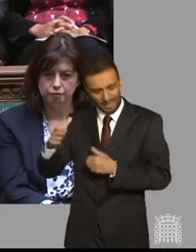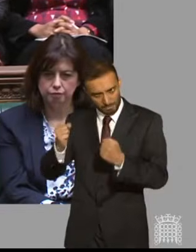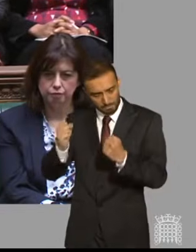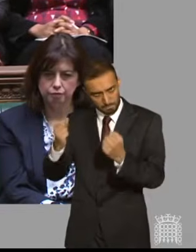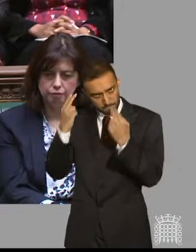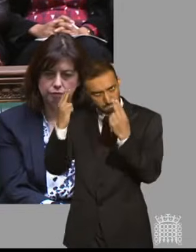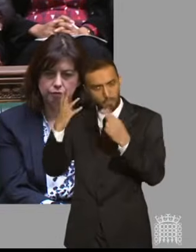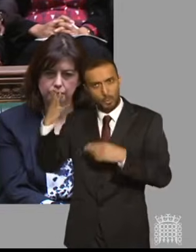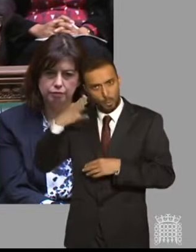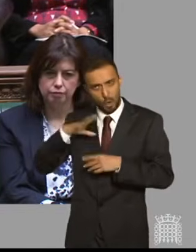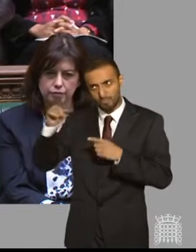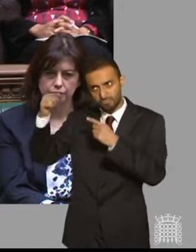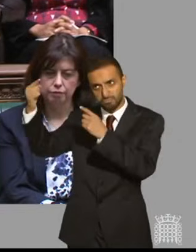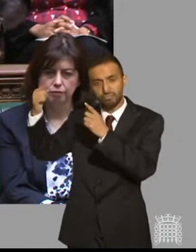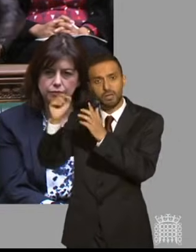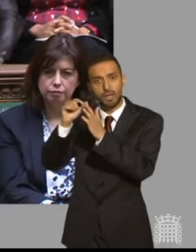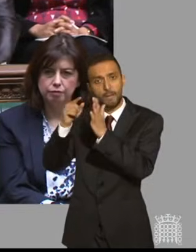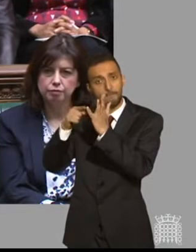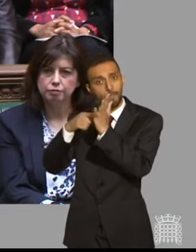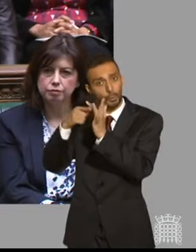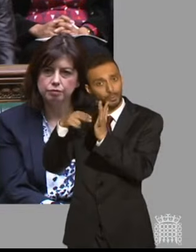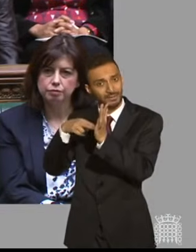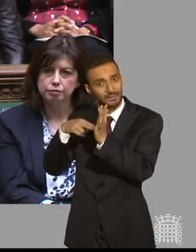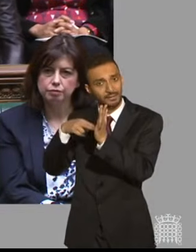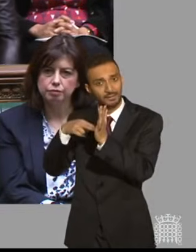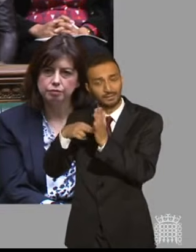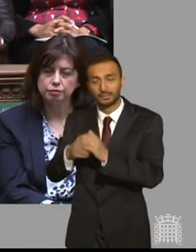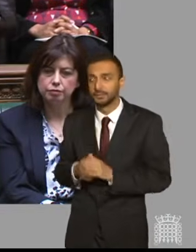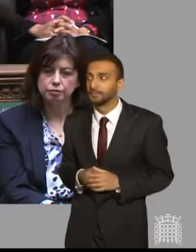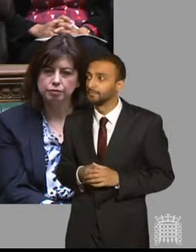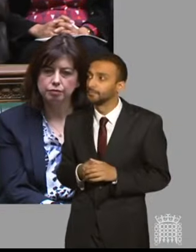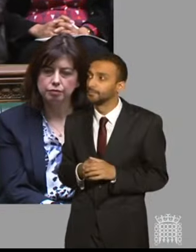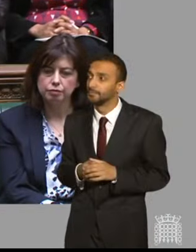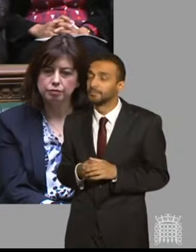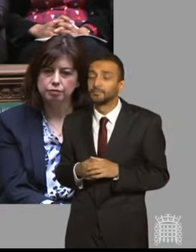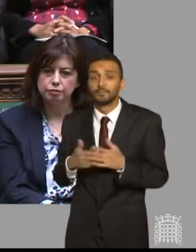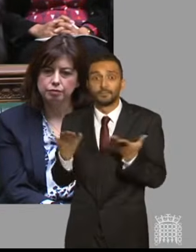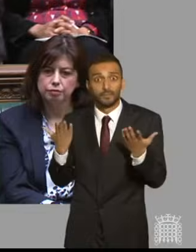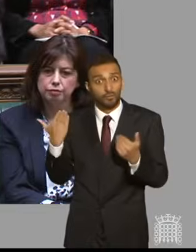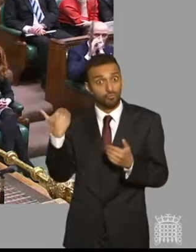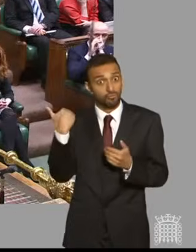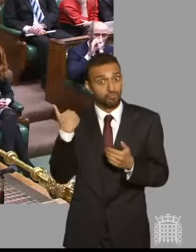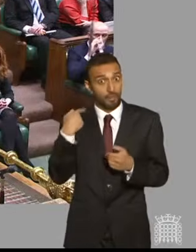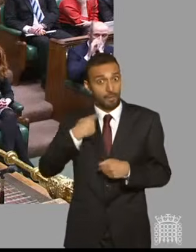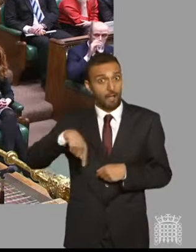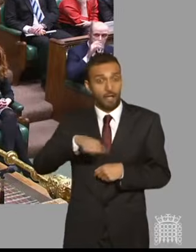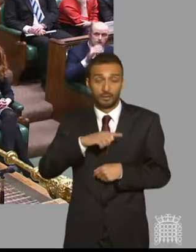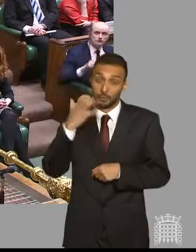not just the wealth, but also the future and democracy of the Russian people.